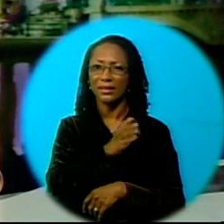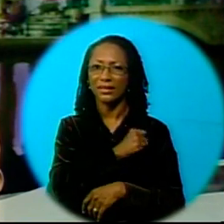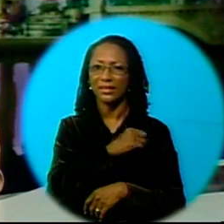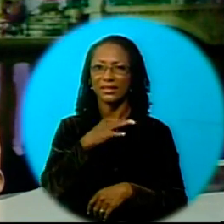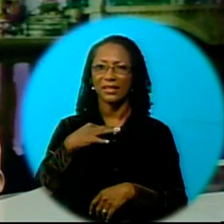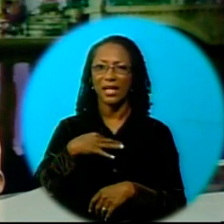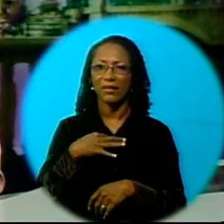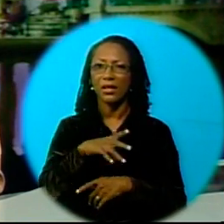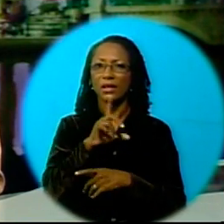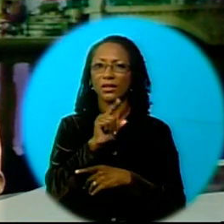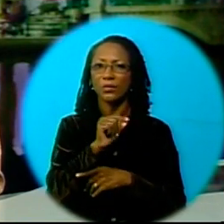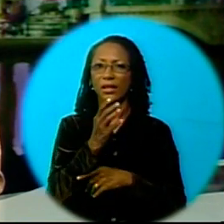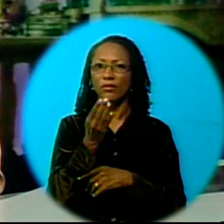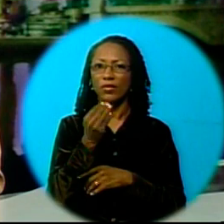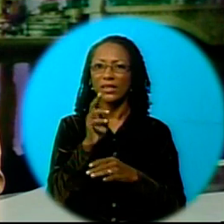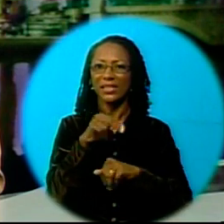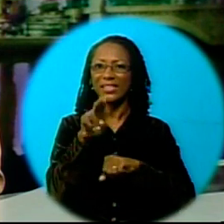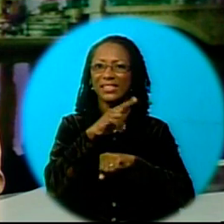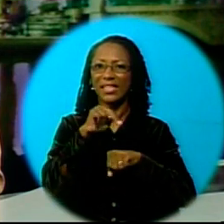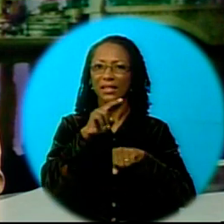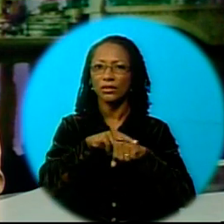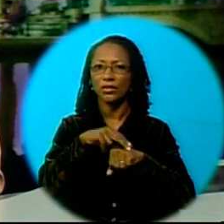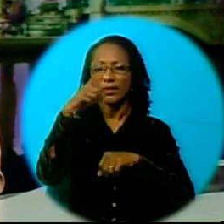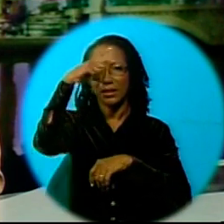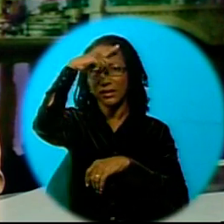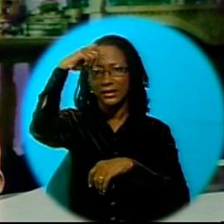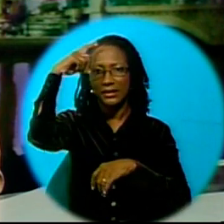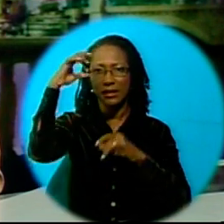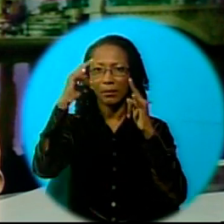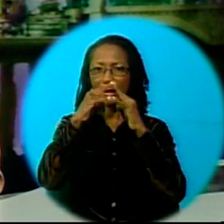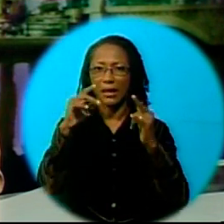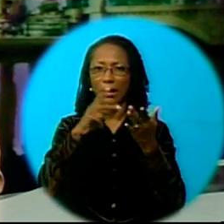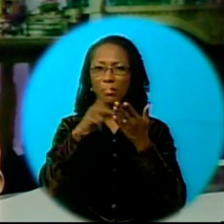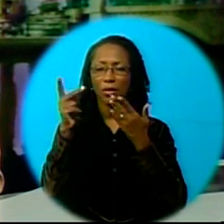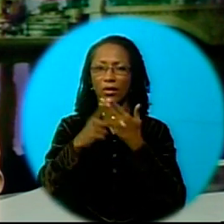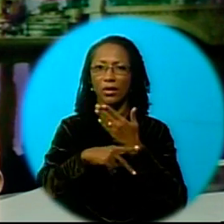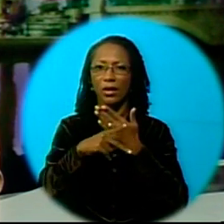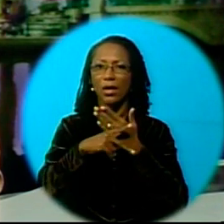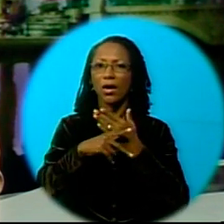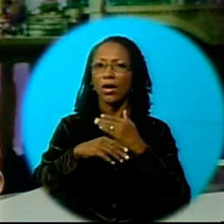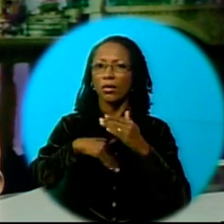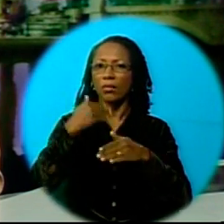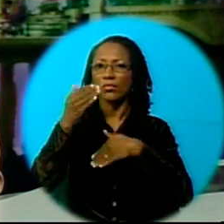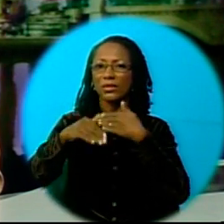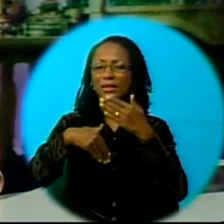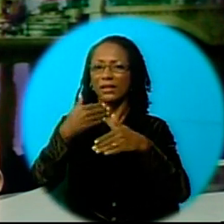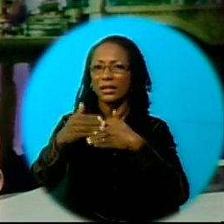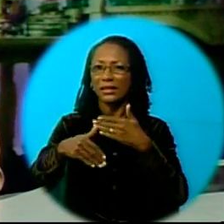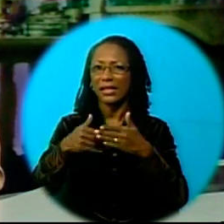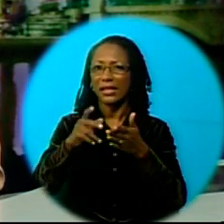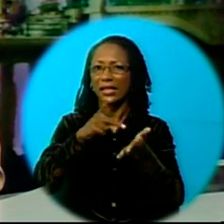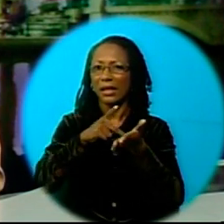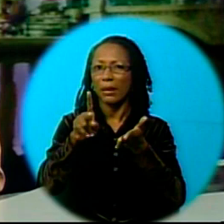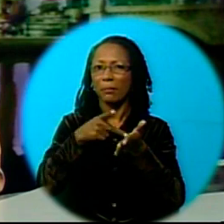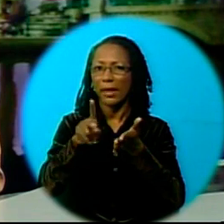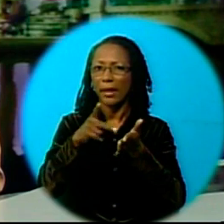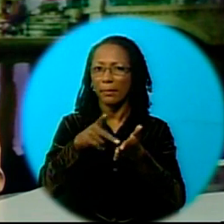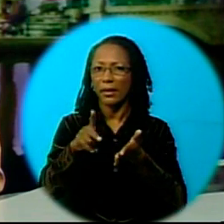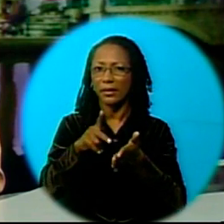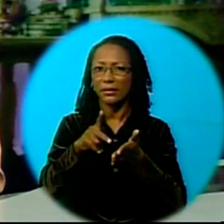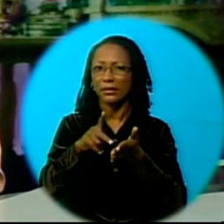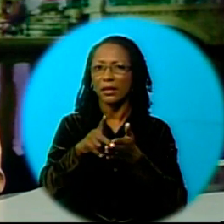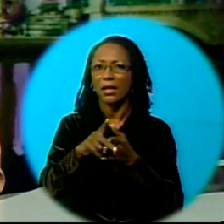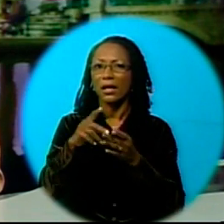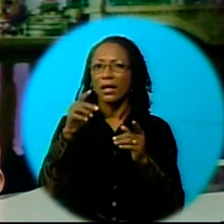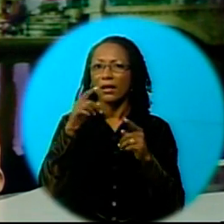staff of its 2014 National Summer Camps program over the delay in processing outstanding payments. According to